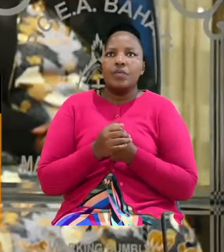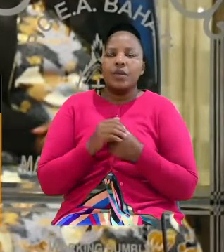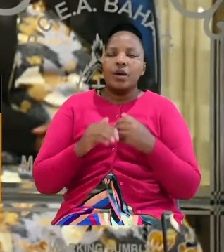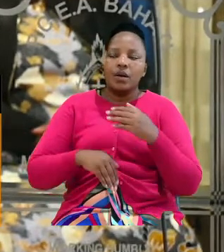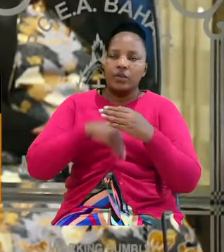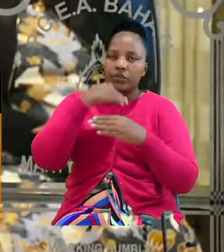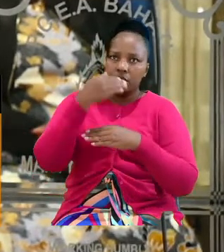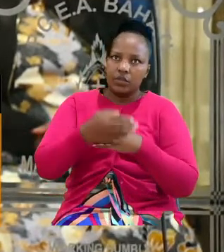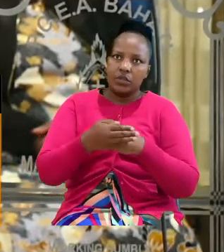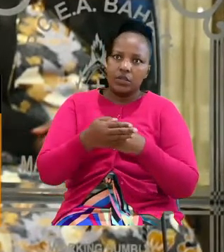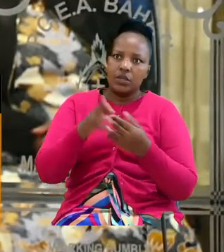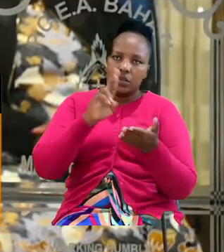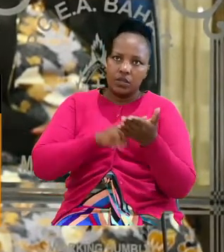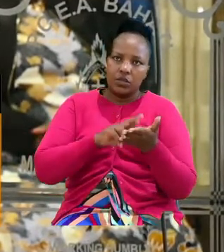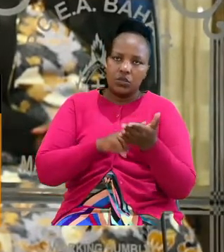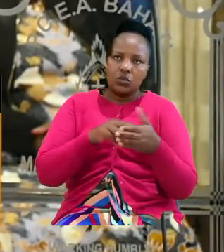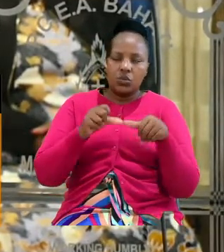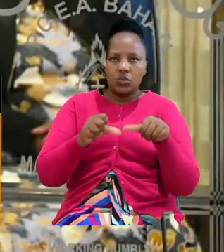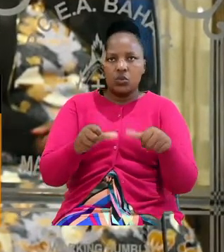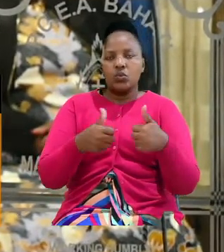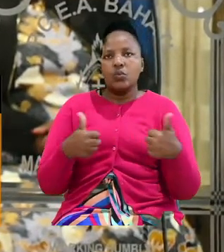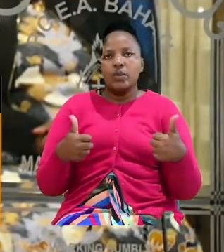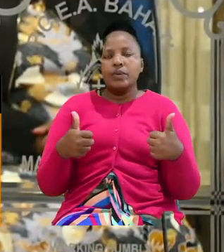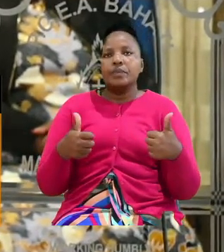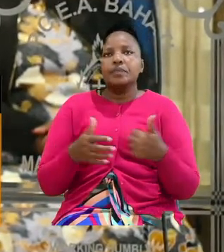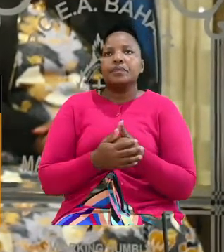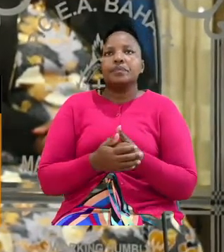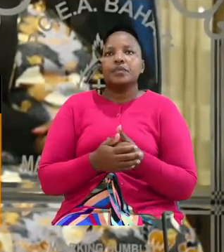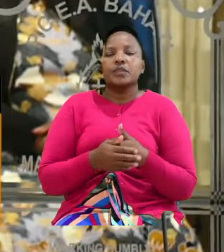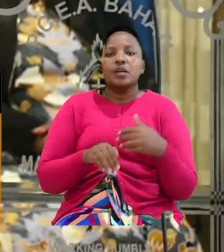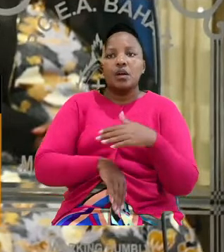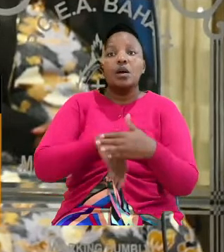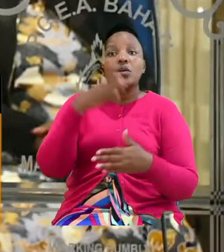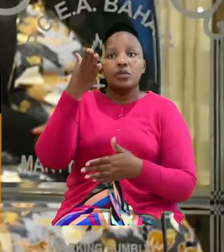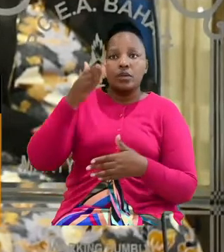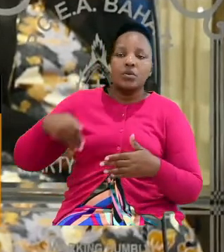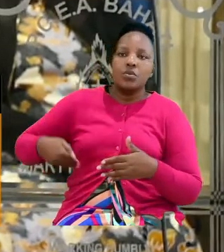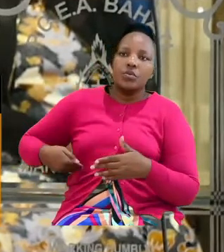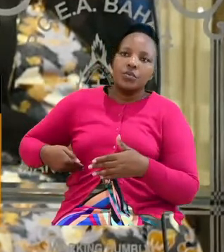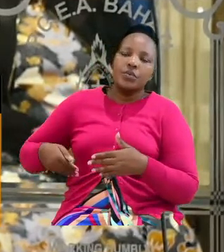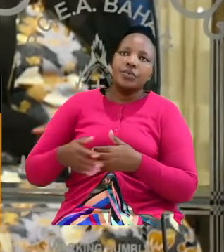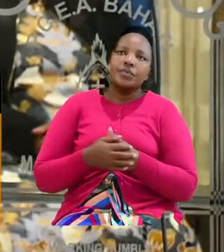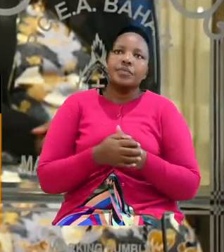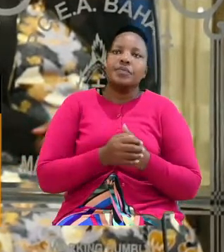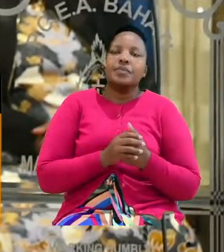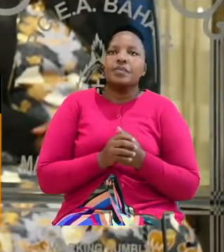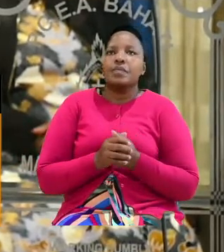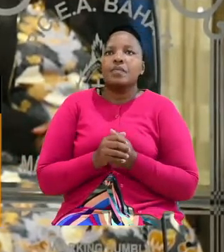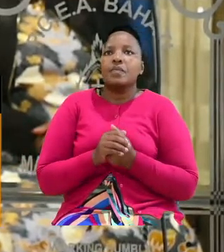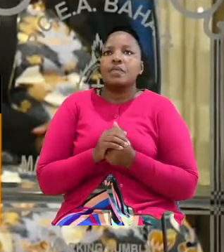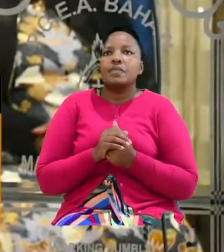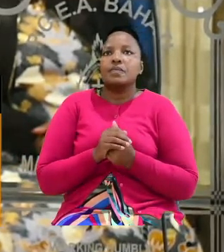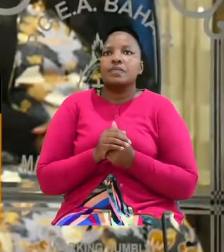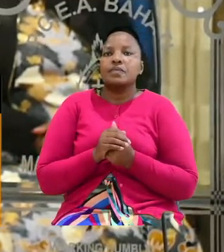thereafter. Registration is going on at the desk outside the canopy.